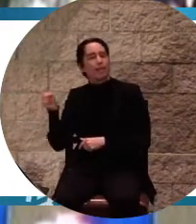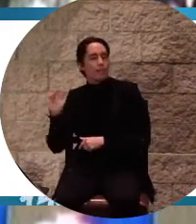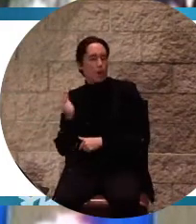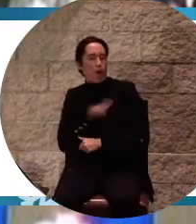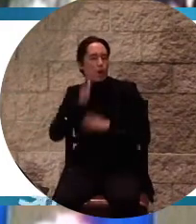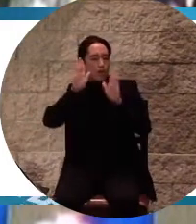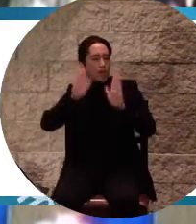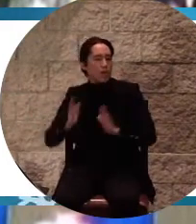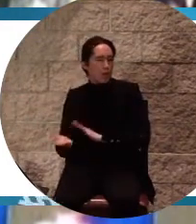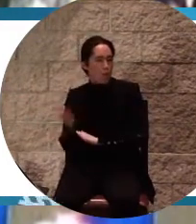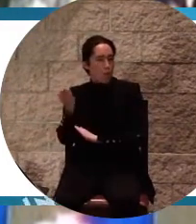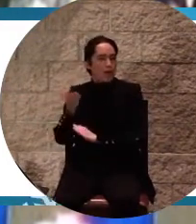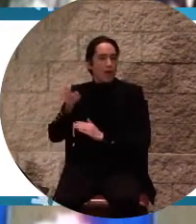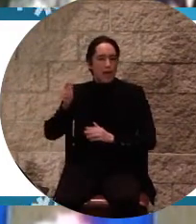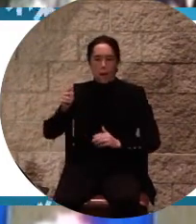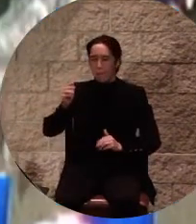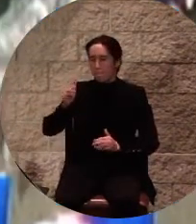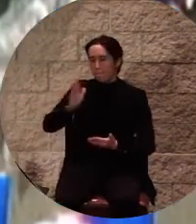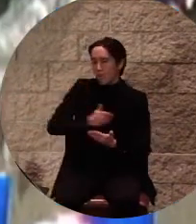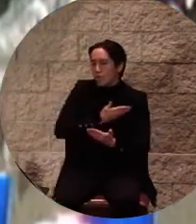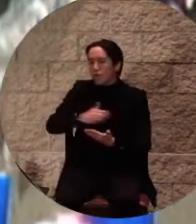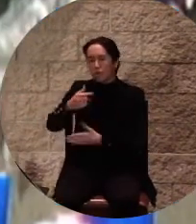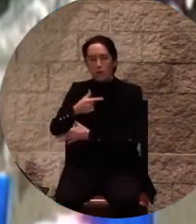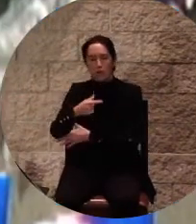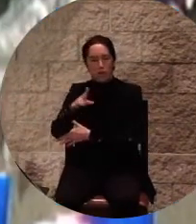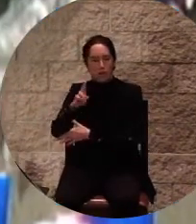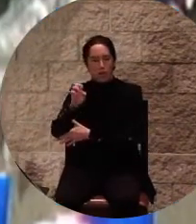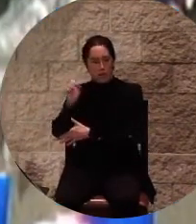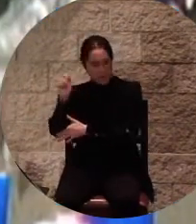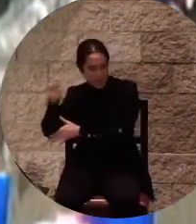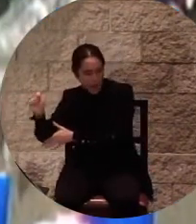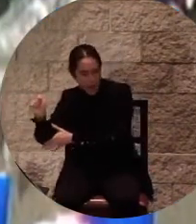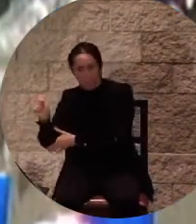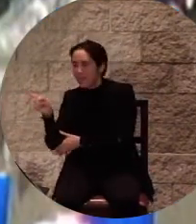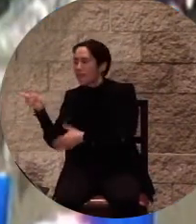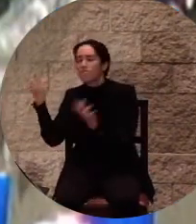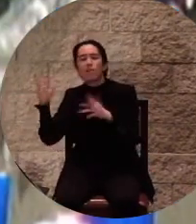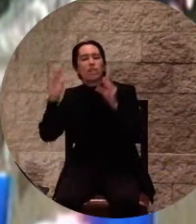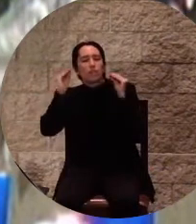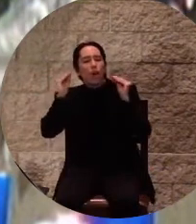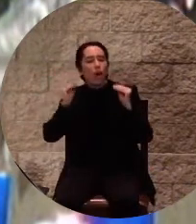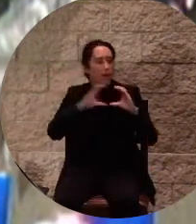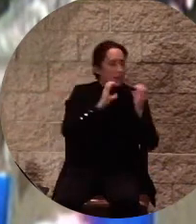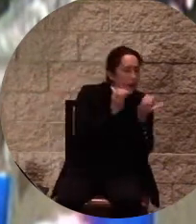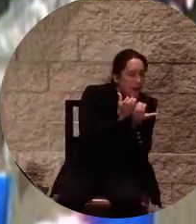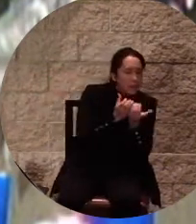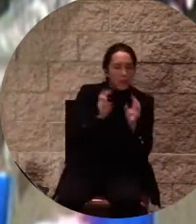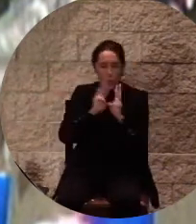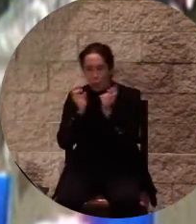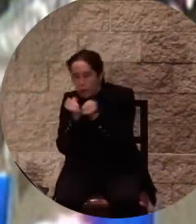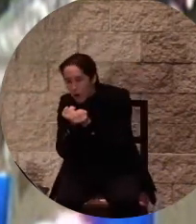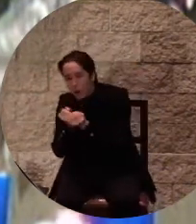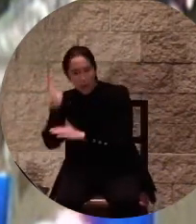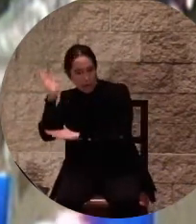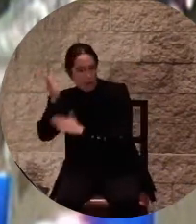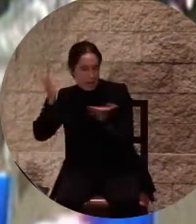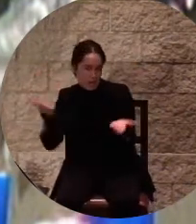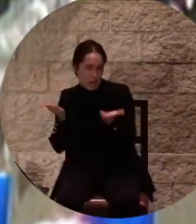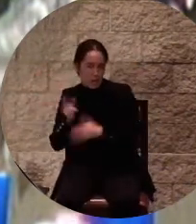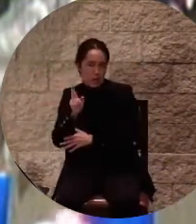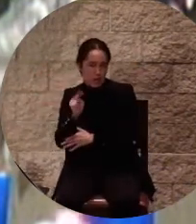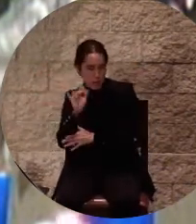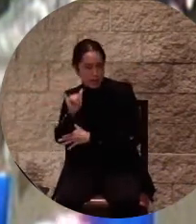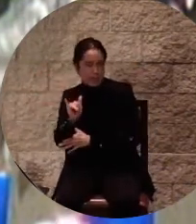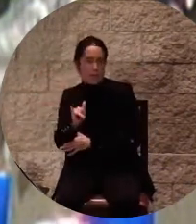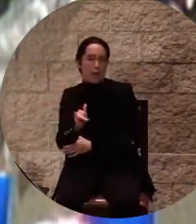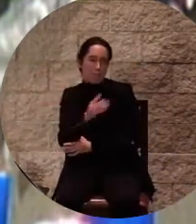guest, and he has taught classes and workshops and seminars here at Unity Minneapolis. Let us